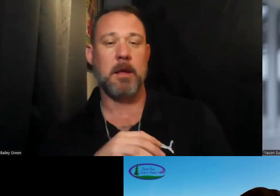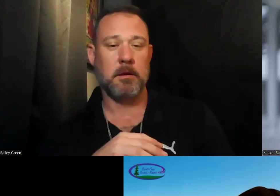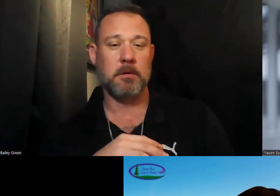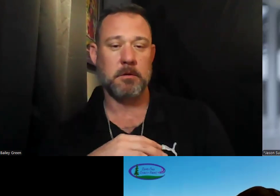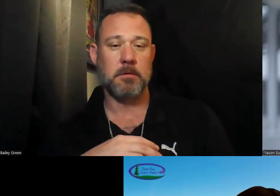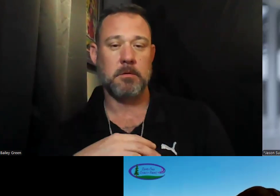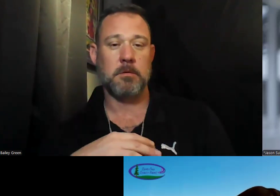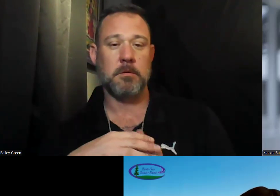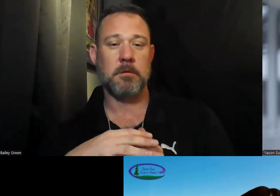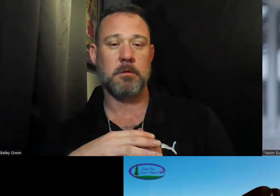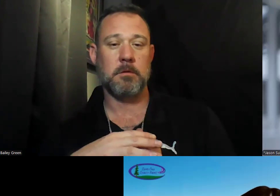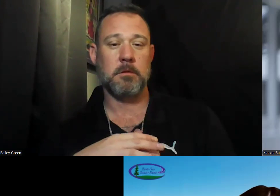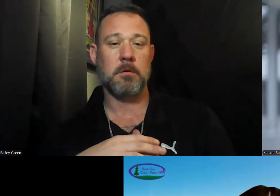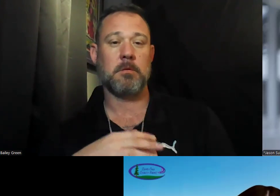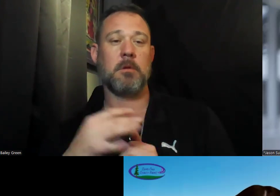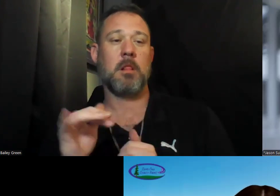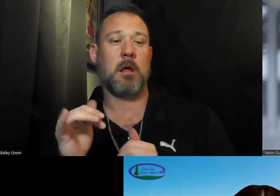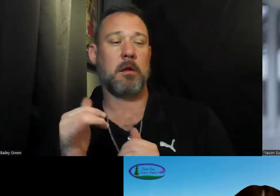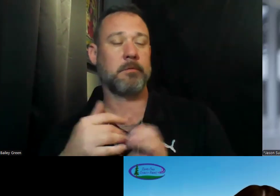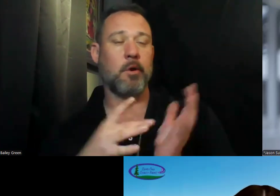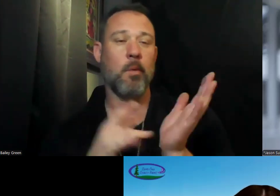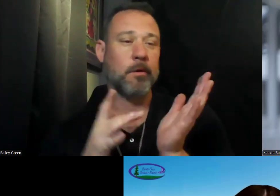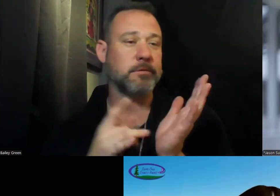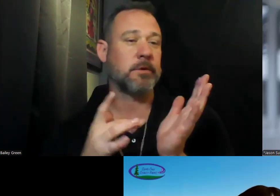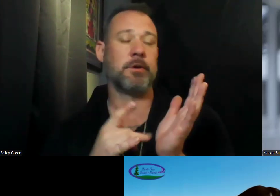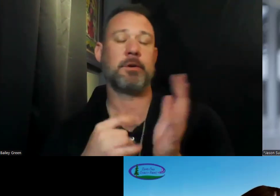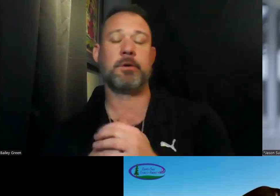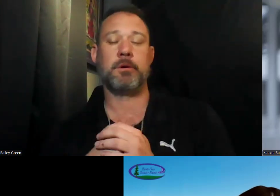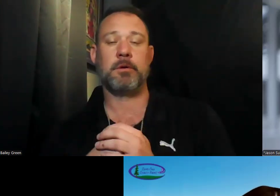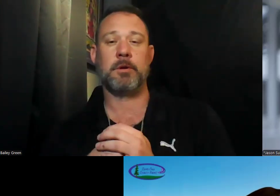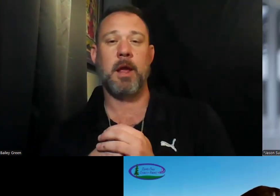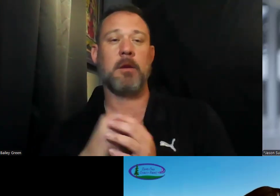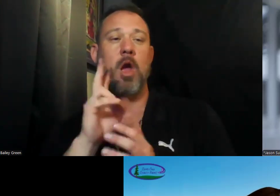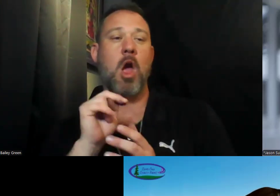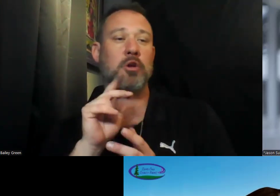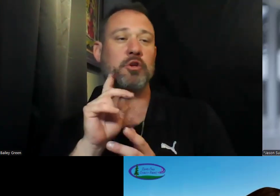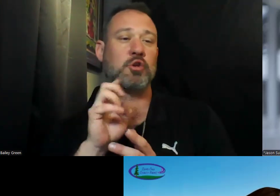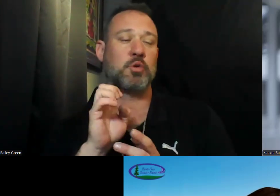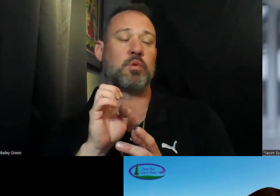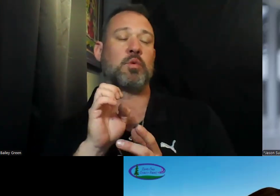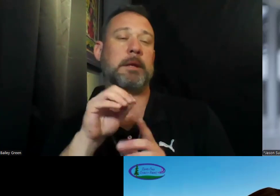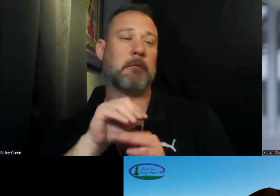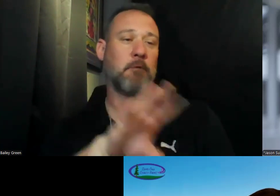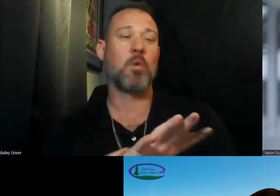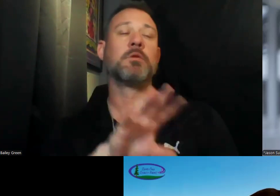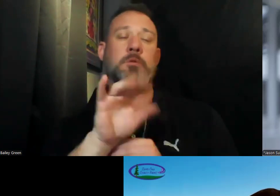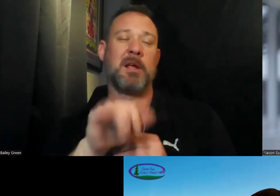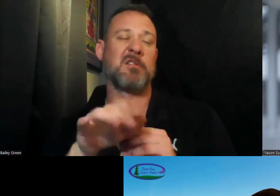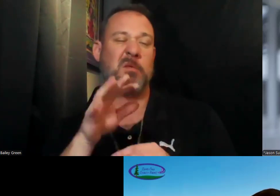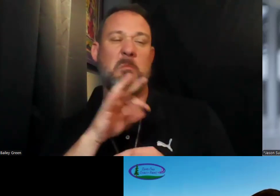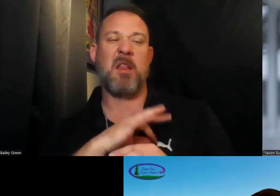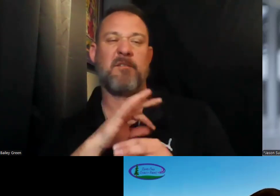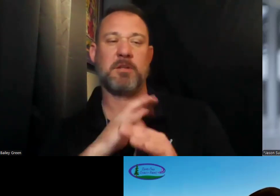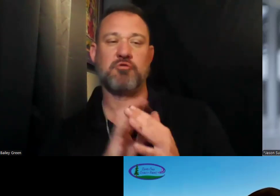in particular, like coercion and undue influence, which I think can fall under this benefits